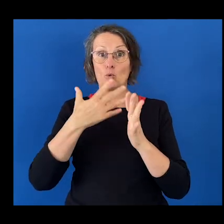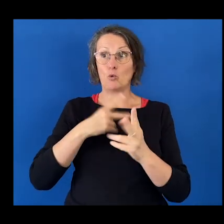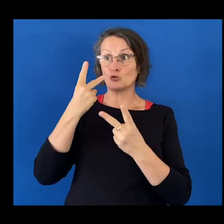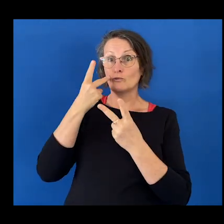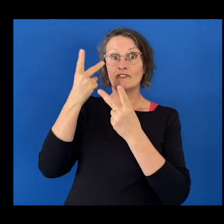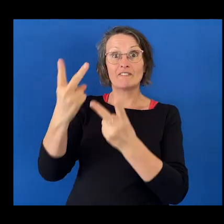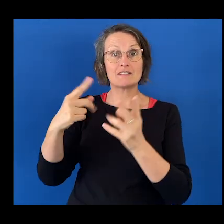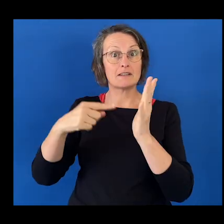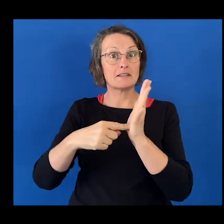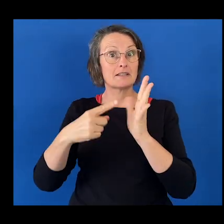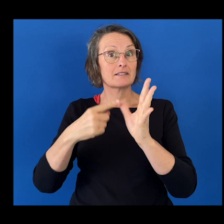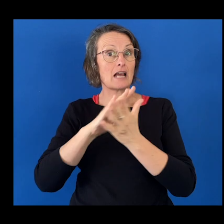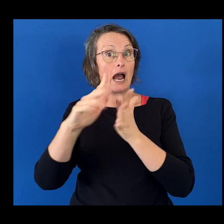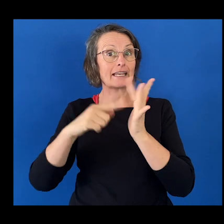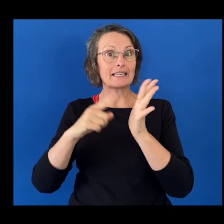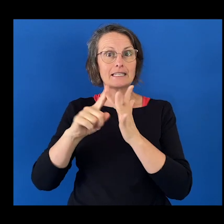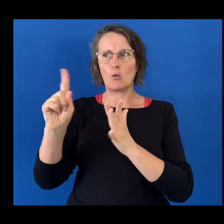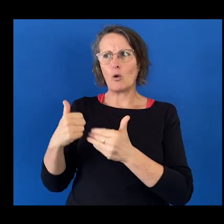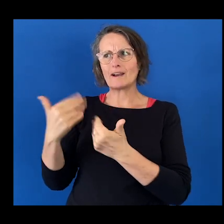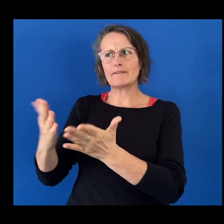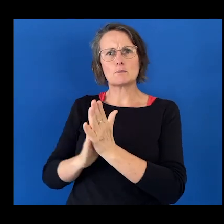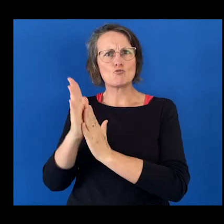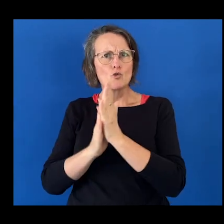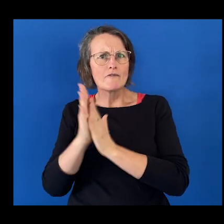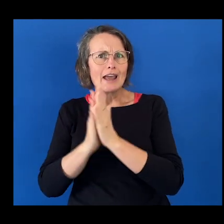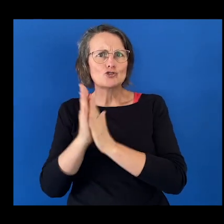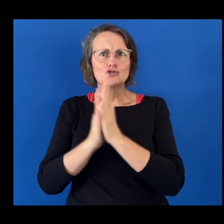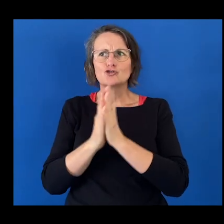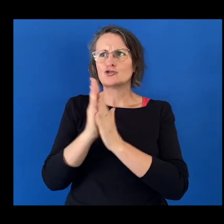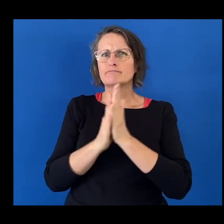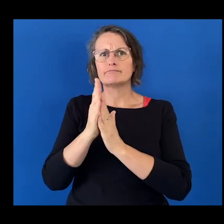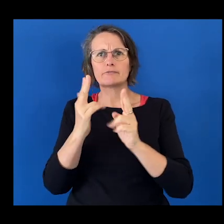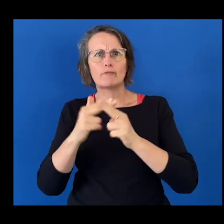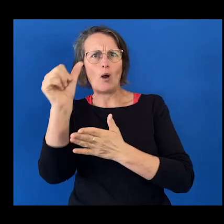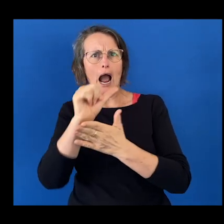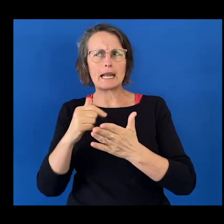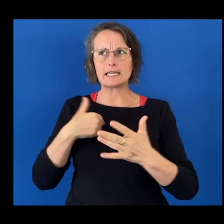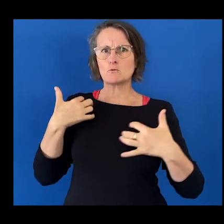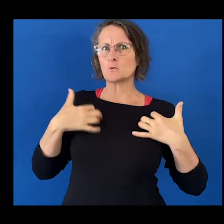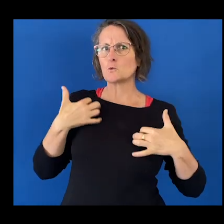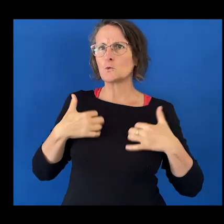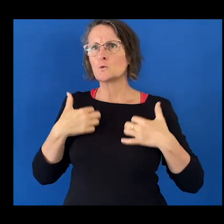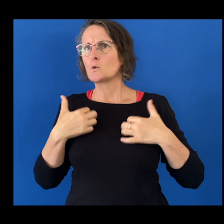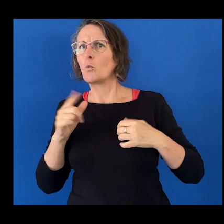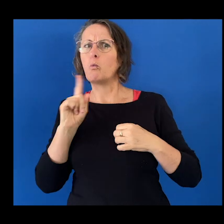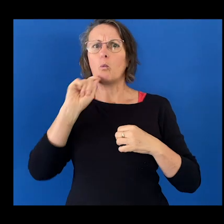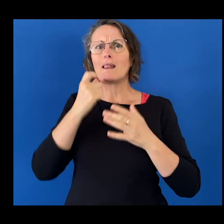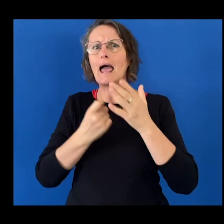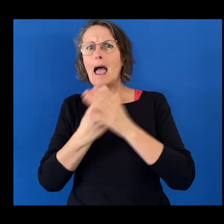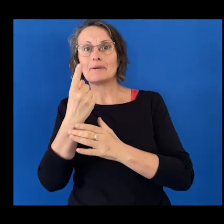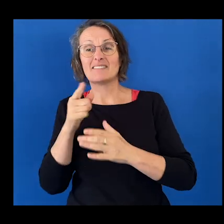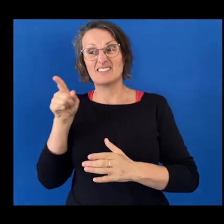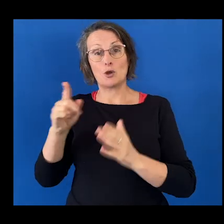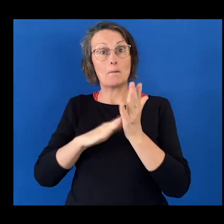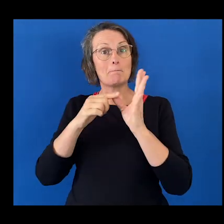describes not only the things that motivate him as an artist, but what he might find on this journey to the Pacific in 1930. He